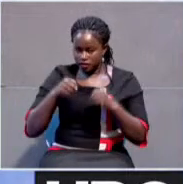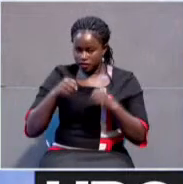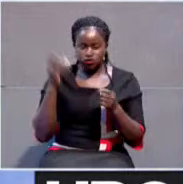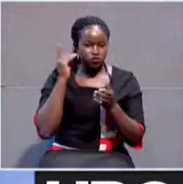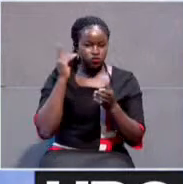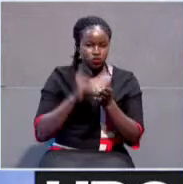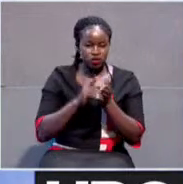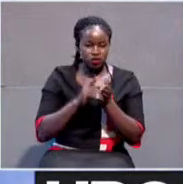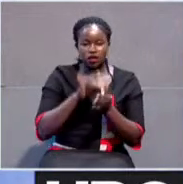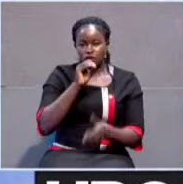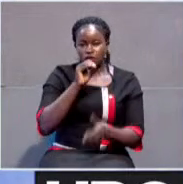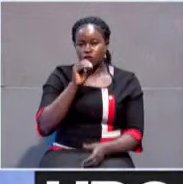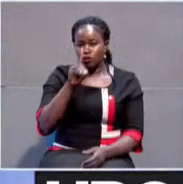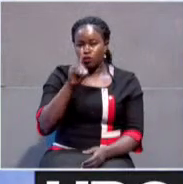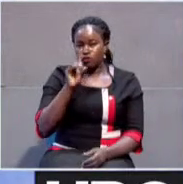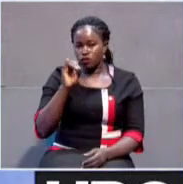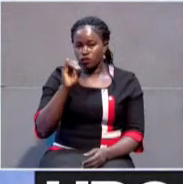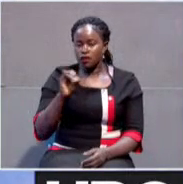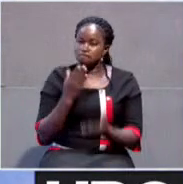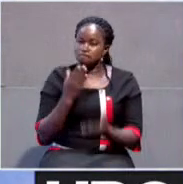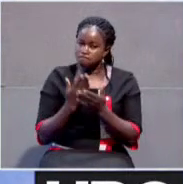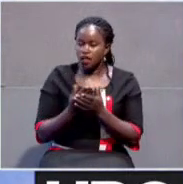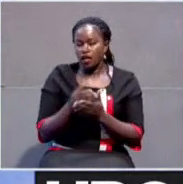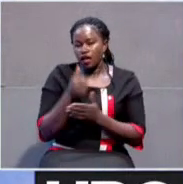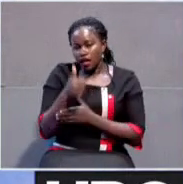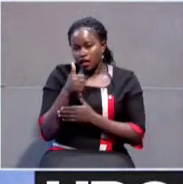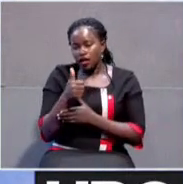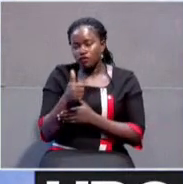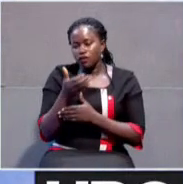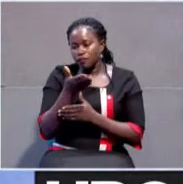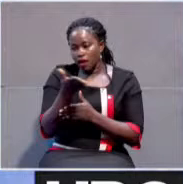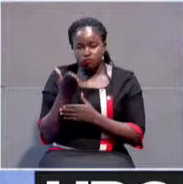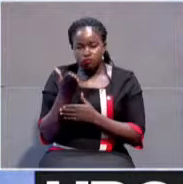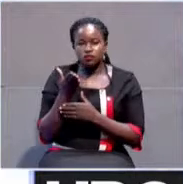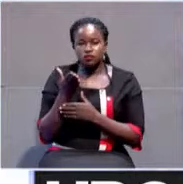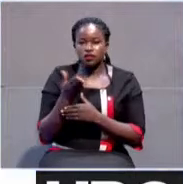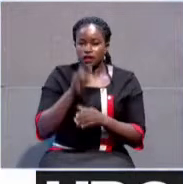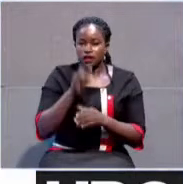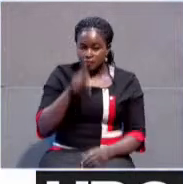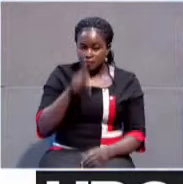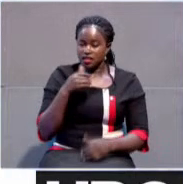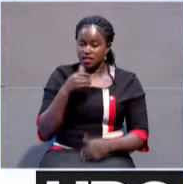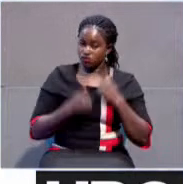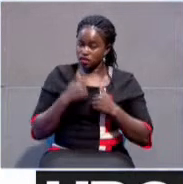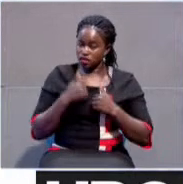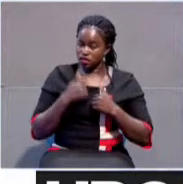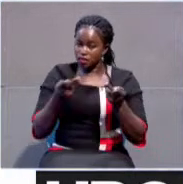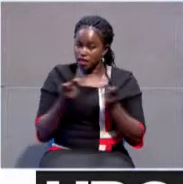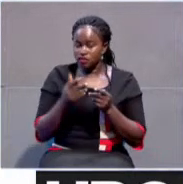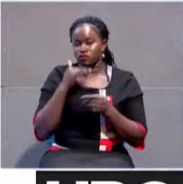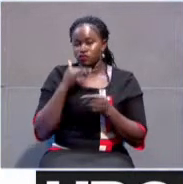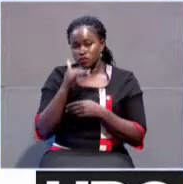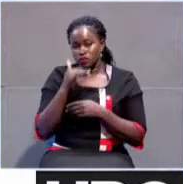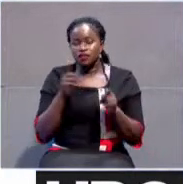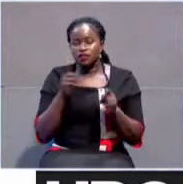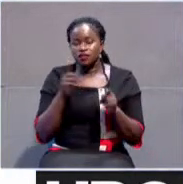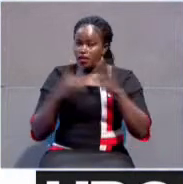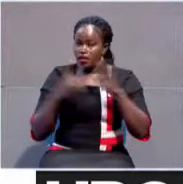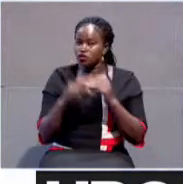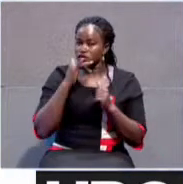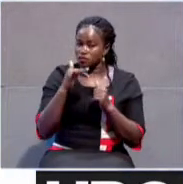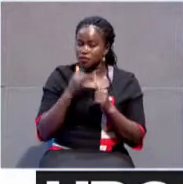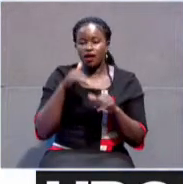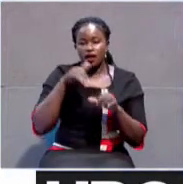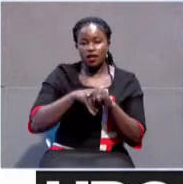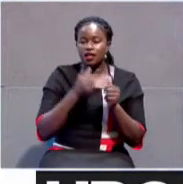Dr. Tango Odoi, has called upon NRM Party elect MPs interested in the positions of the Speaker and Deputy for the